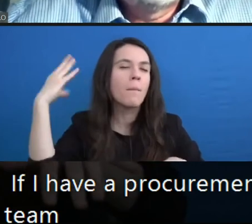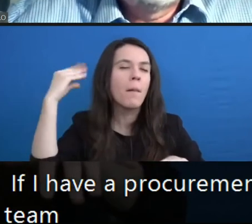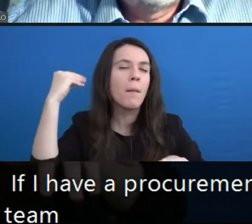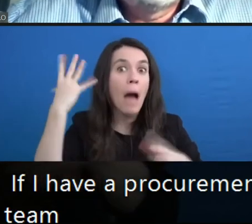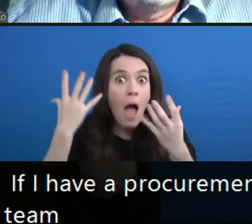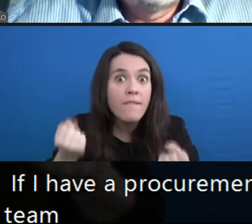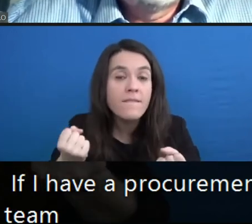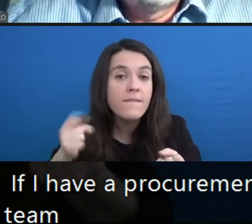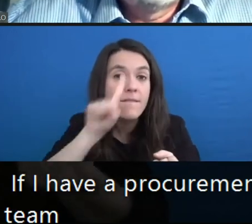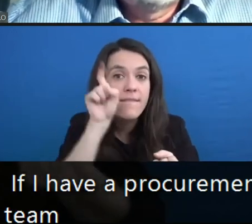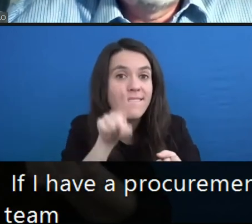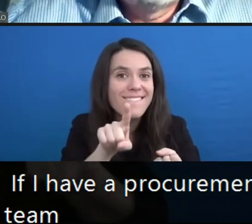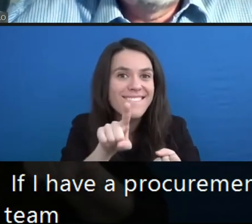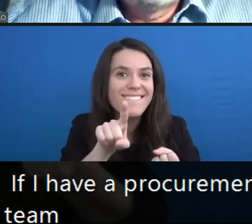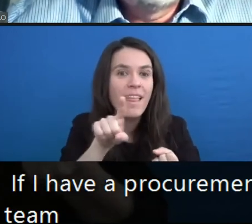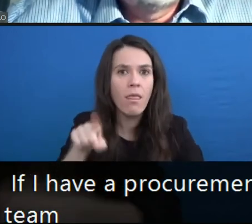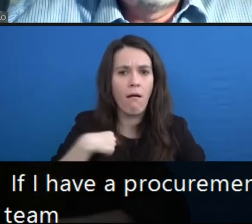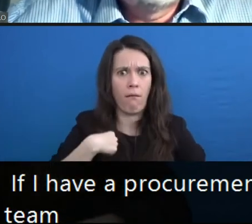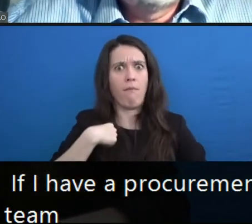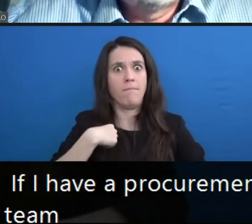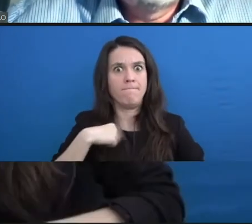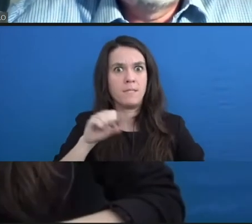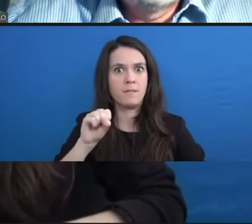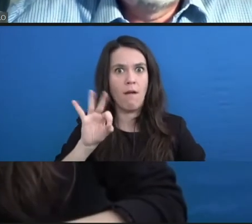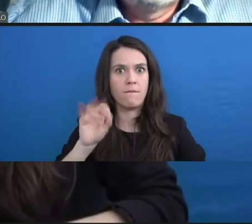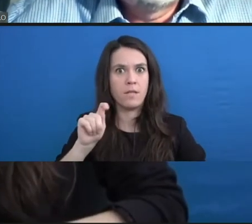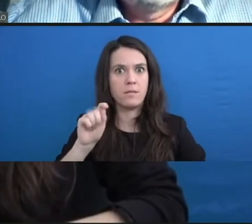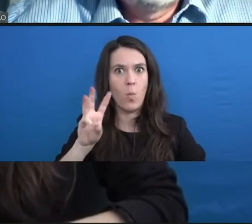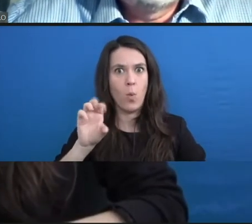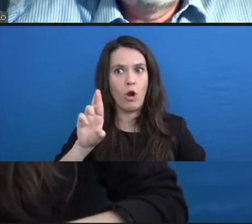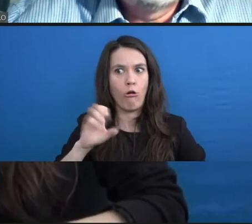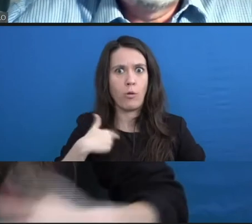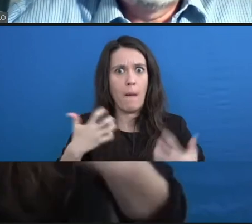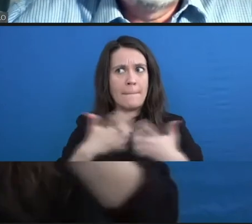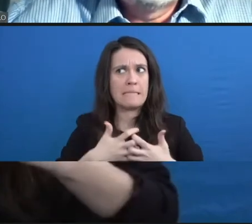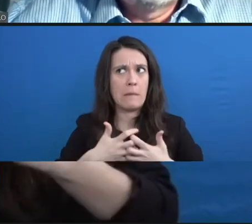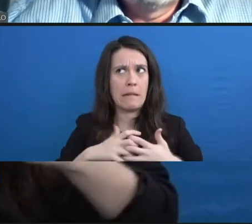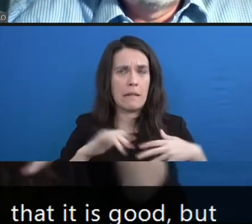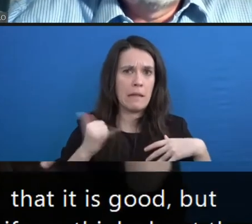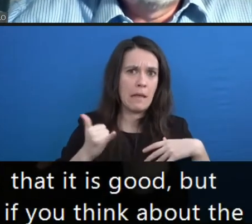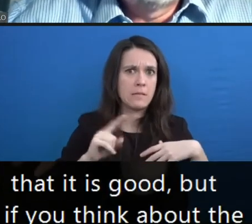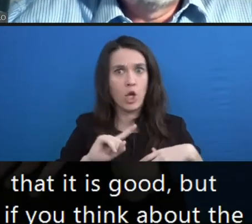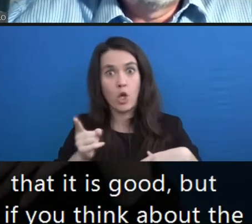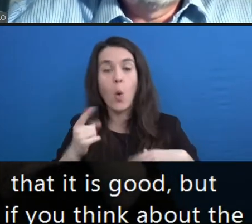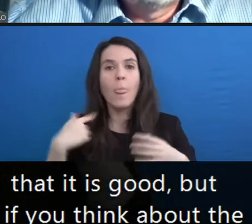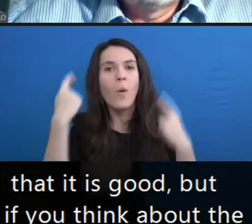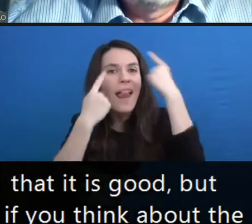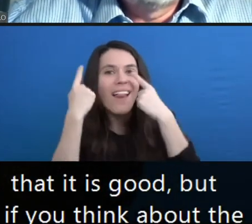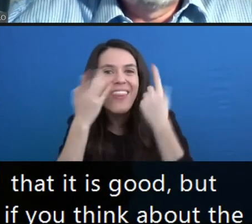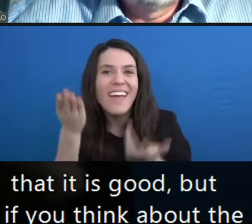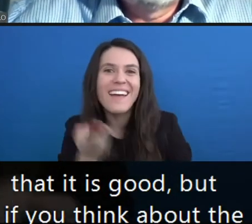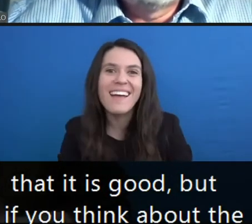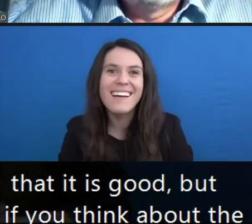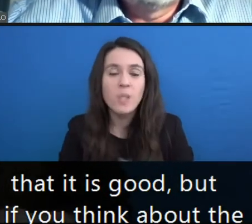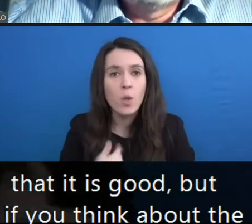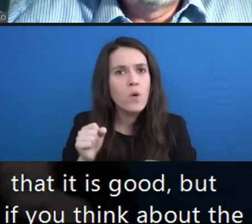So they will think about it and they will come back to you with the appropriate remediations to their product. And